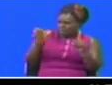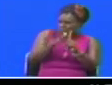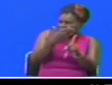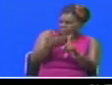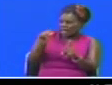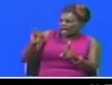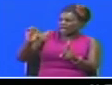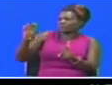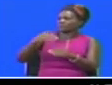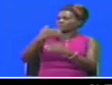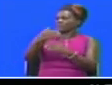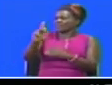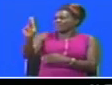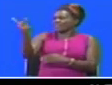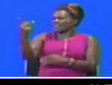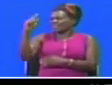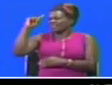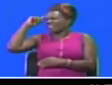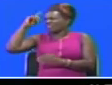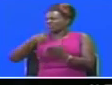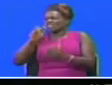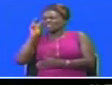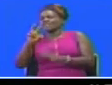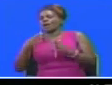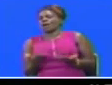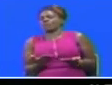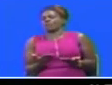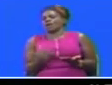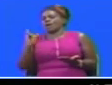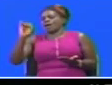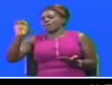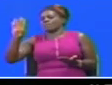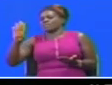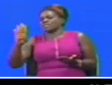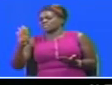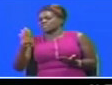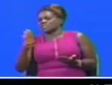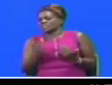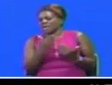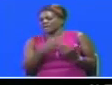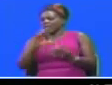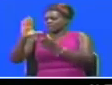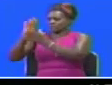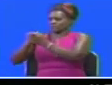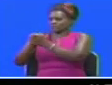push? Do you think Kenyans would see maybe IBC being fair to that?